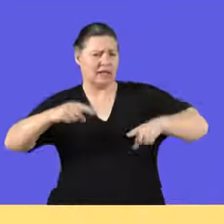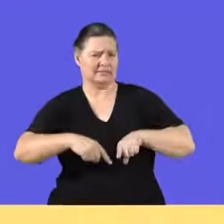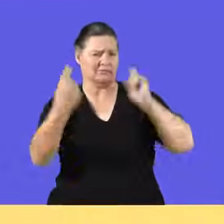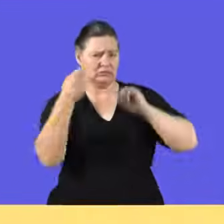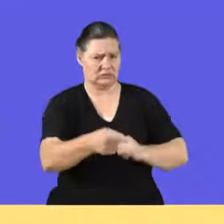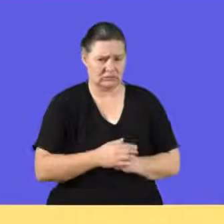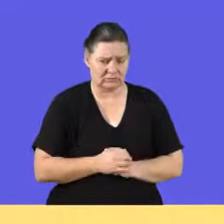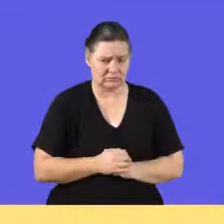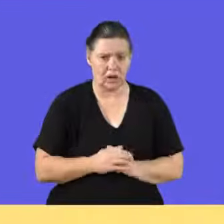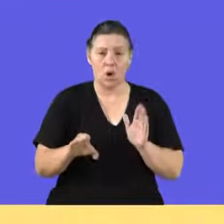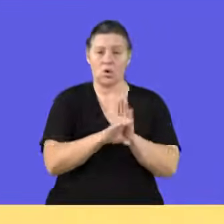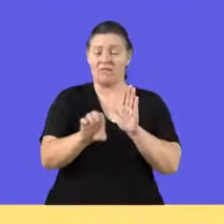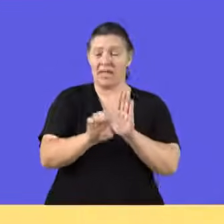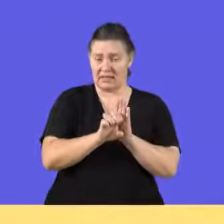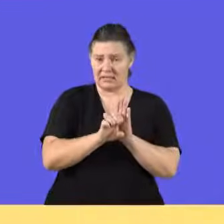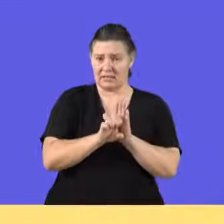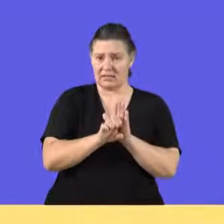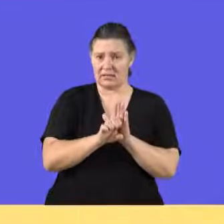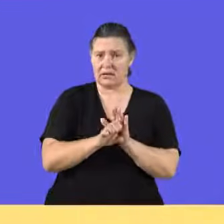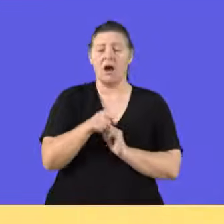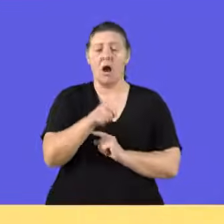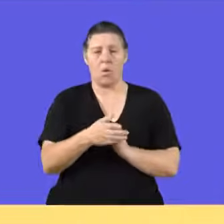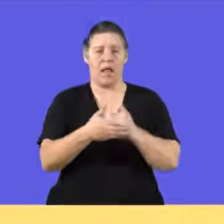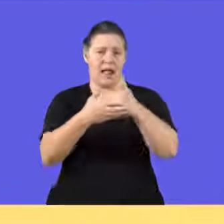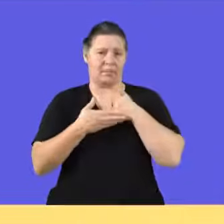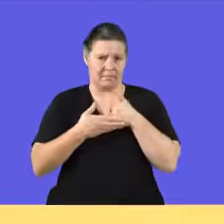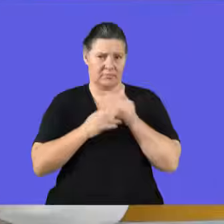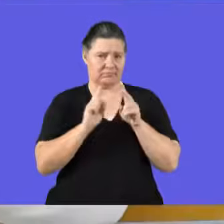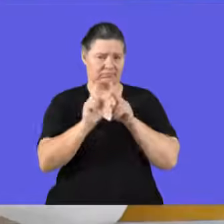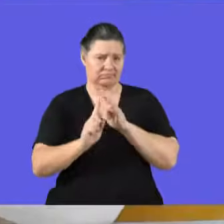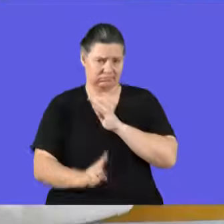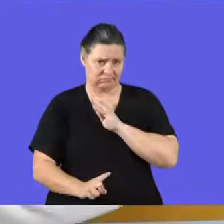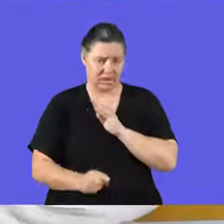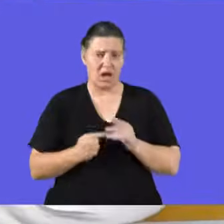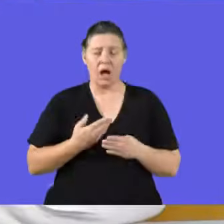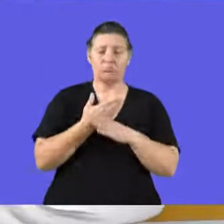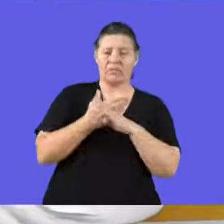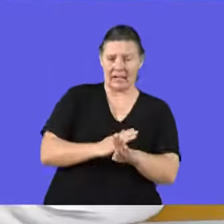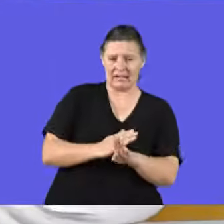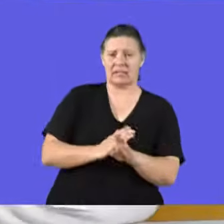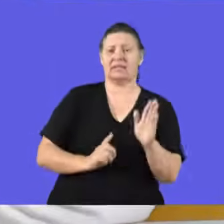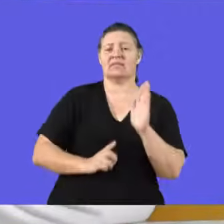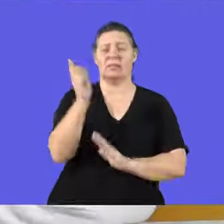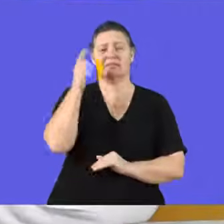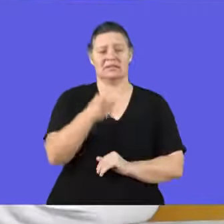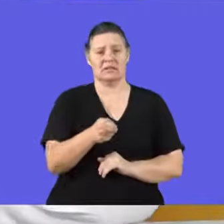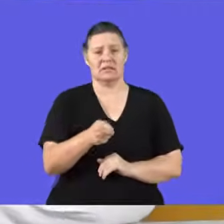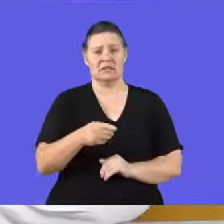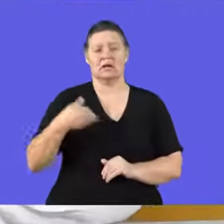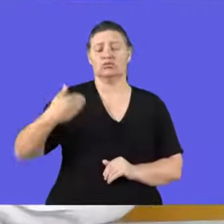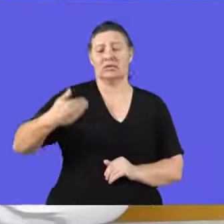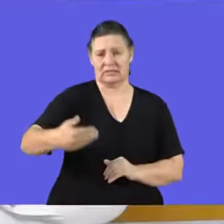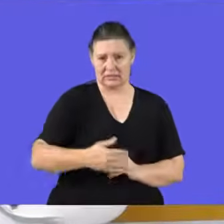trends in the future. So a business code of ethics will now help us with all of this. It prevents the development